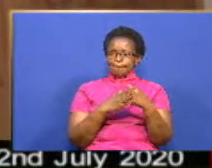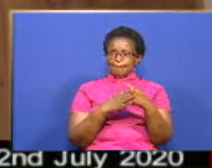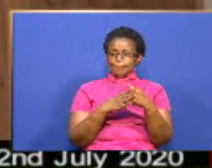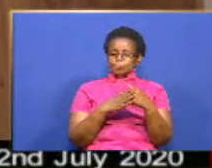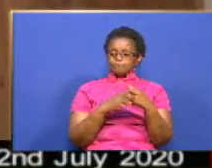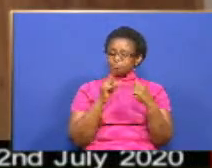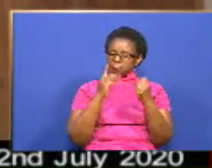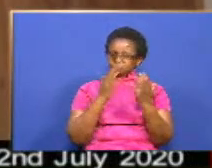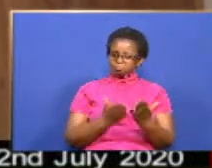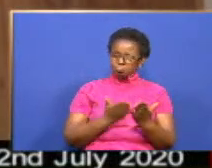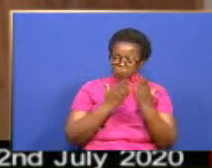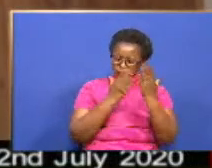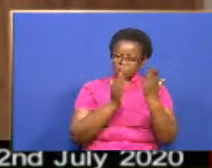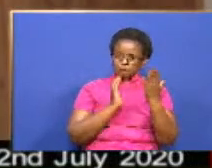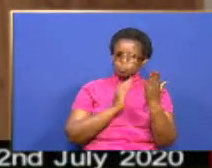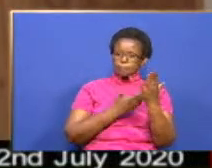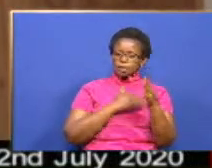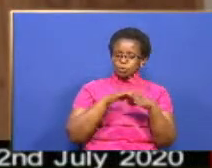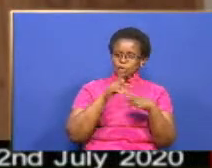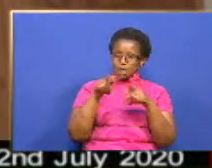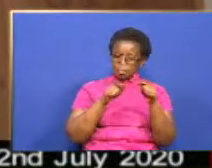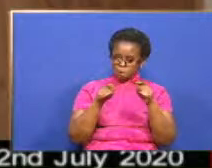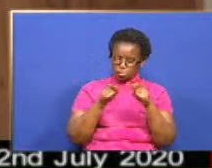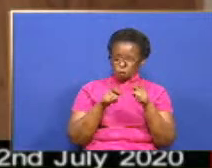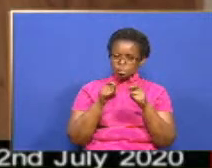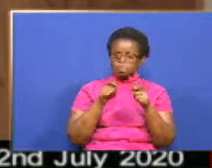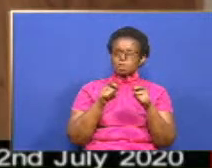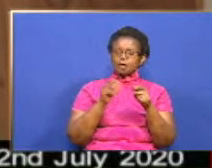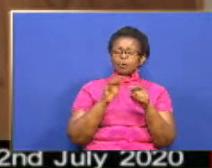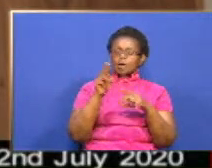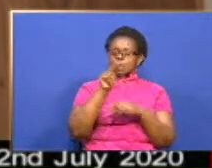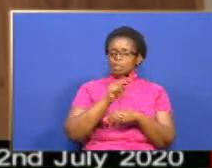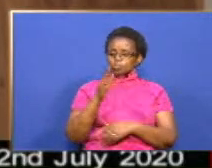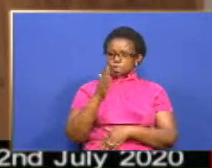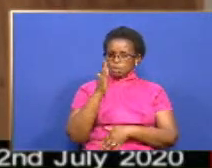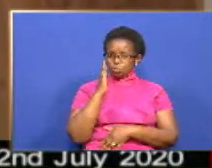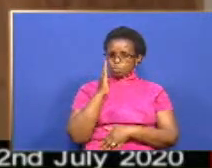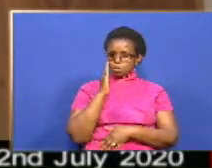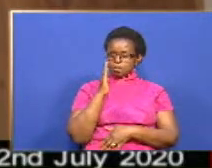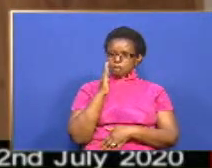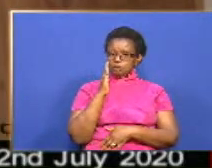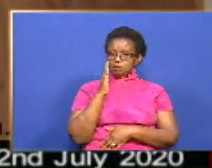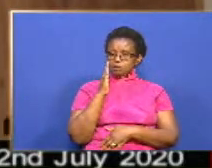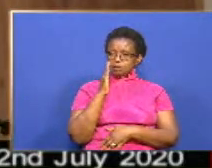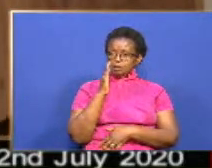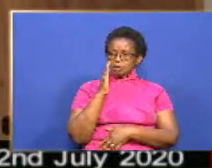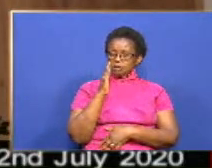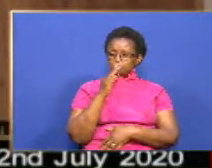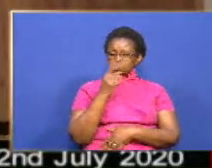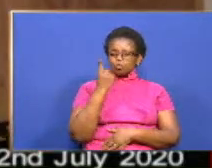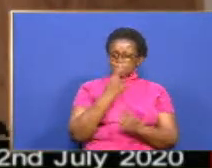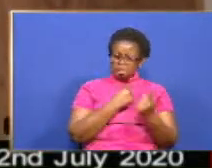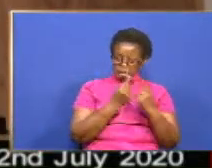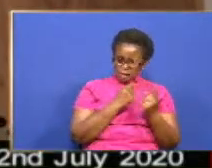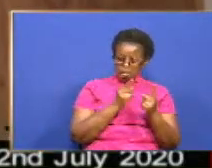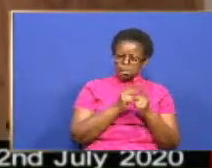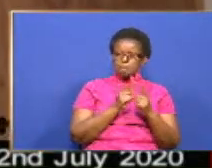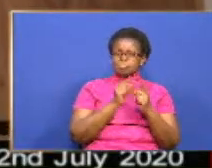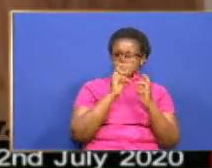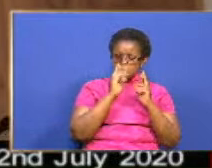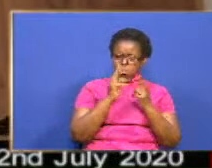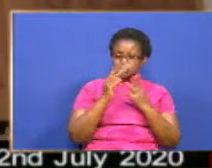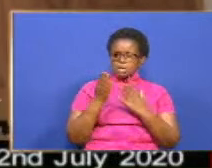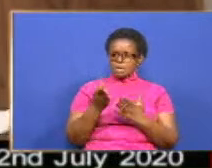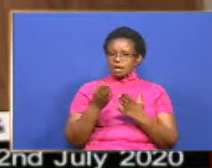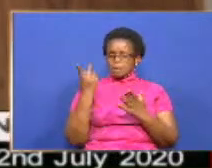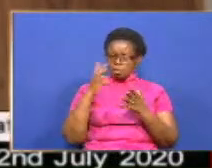to the Departmental Committee on Administration and National Security for consideration and report to the House